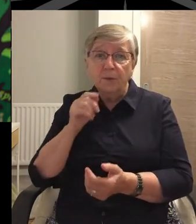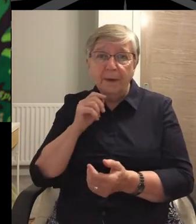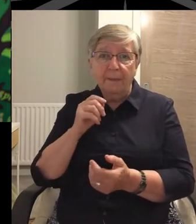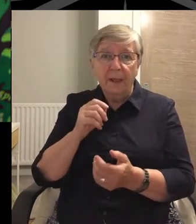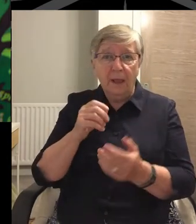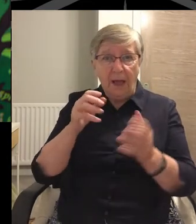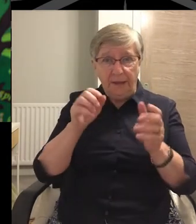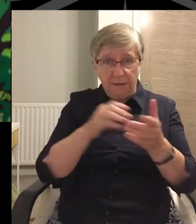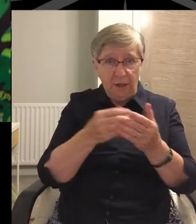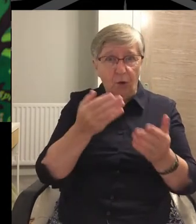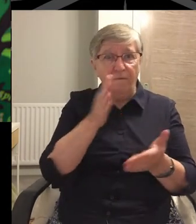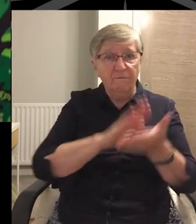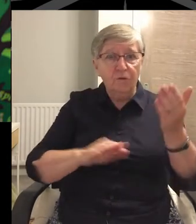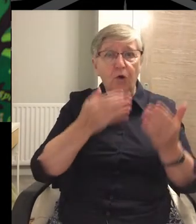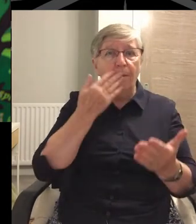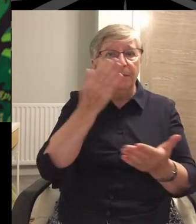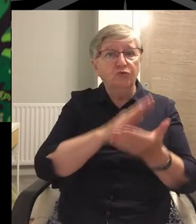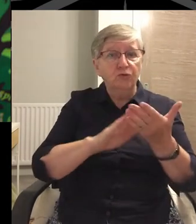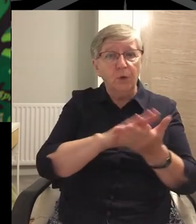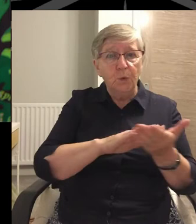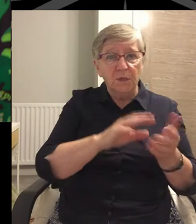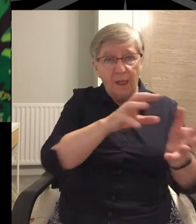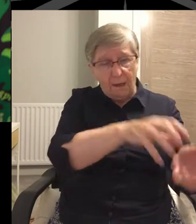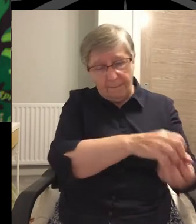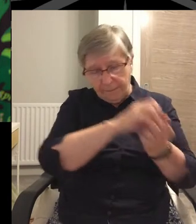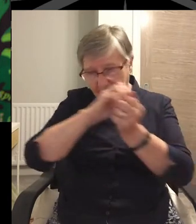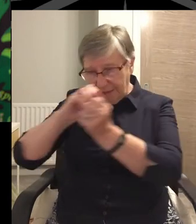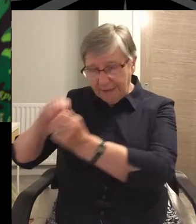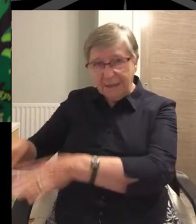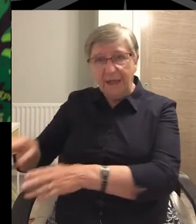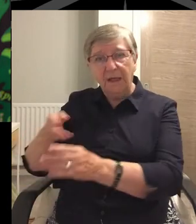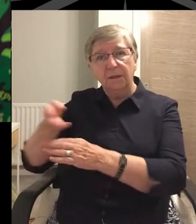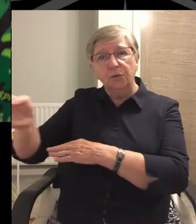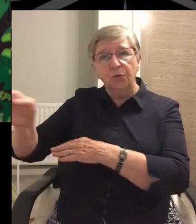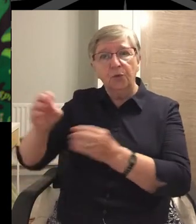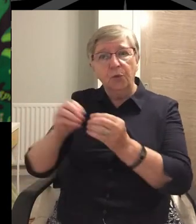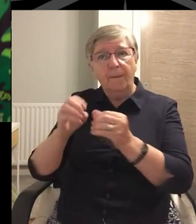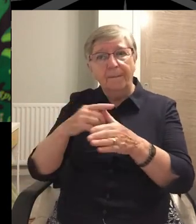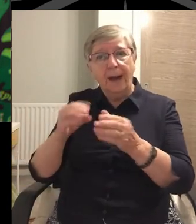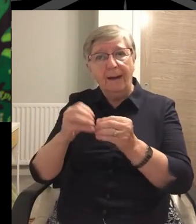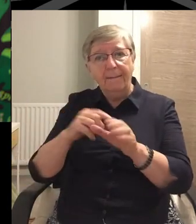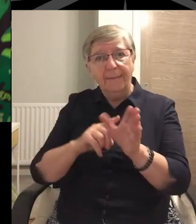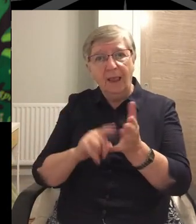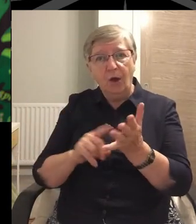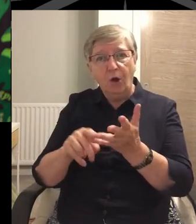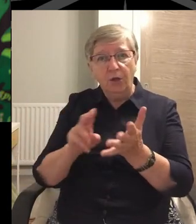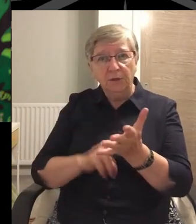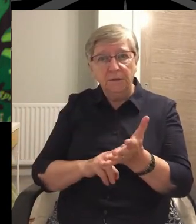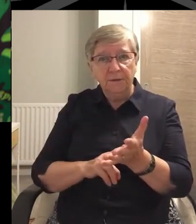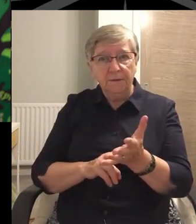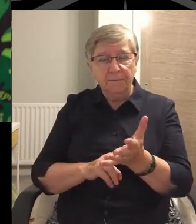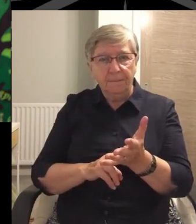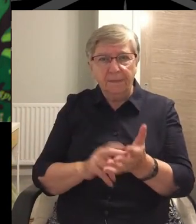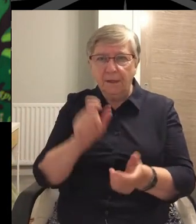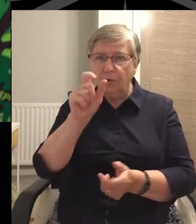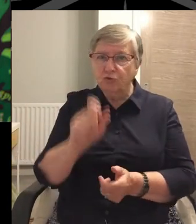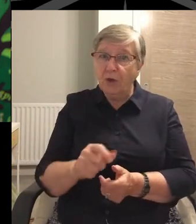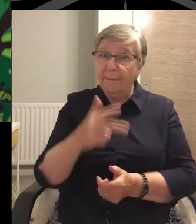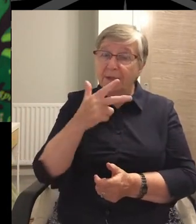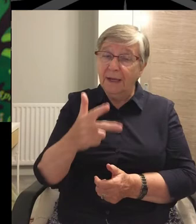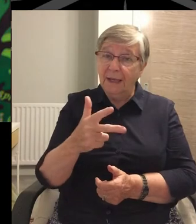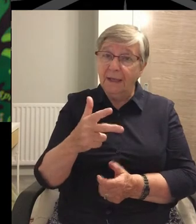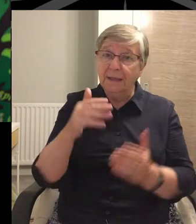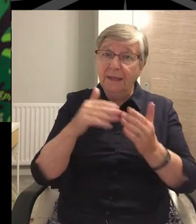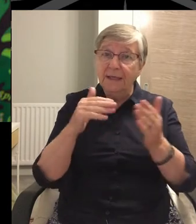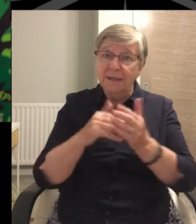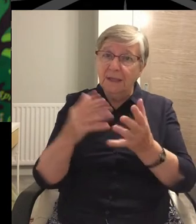forcibly removed from the city of David, from Jerusalem, from the temple where their faith was focused. And in chapter